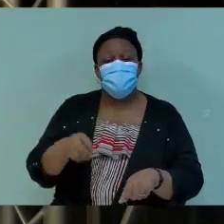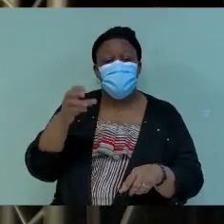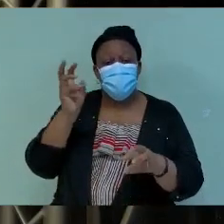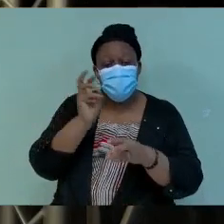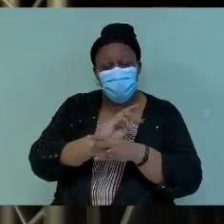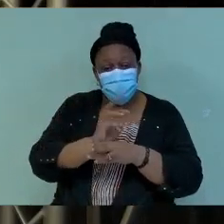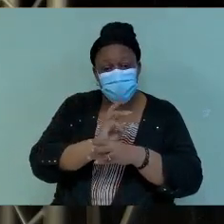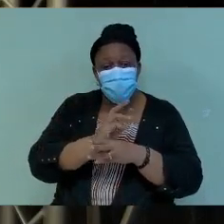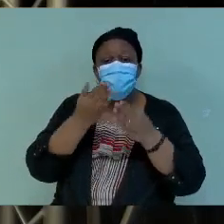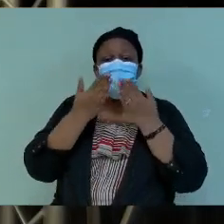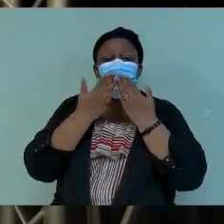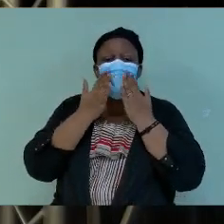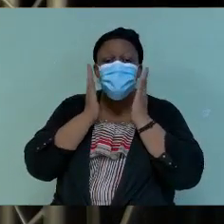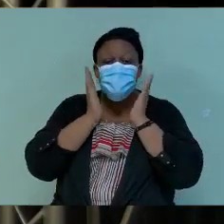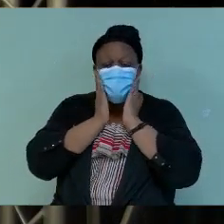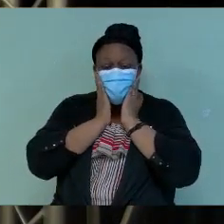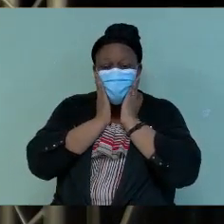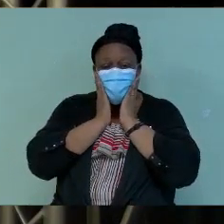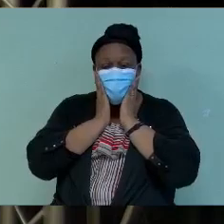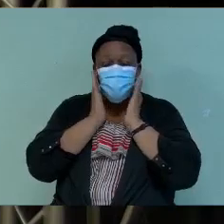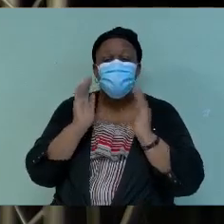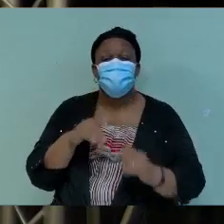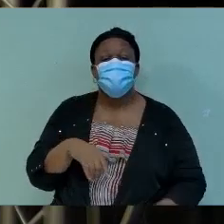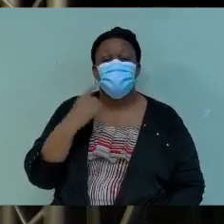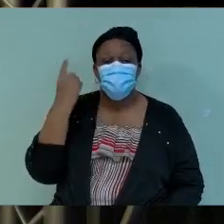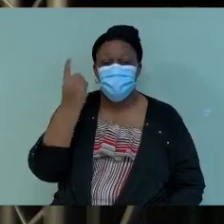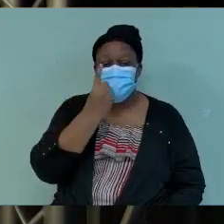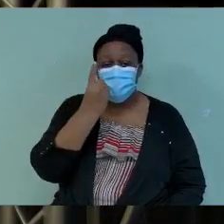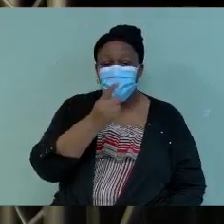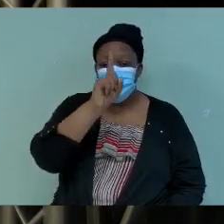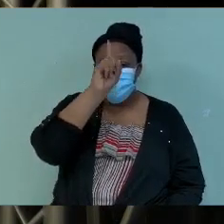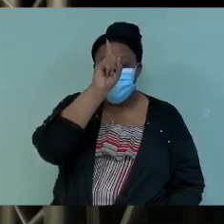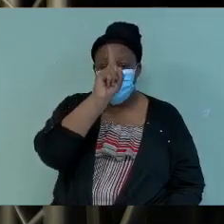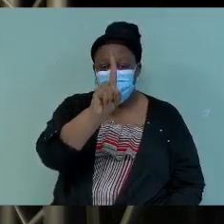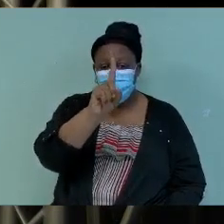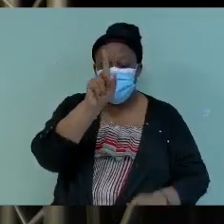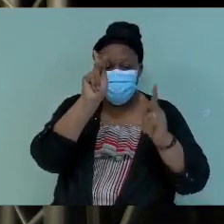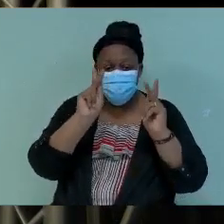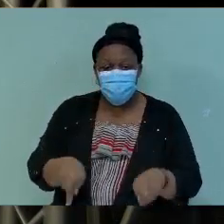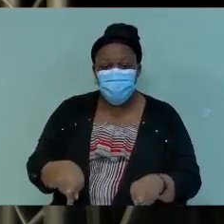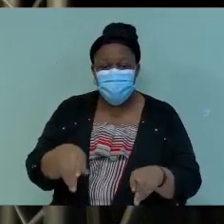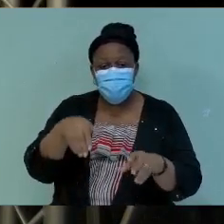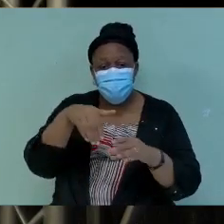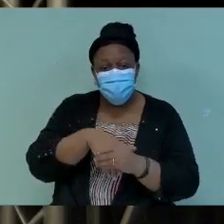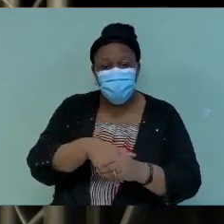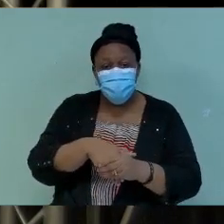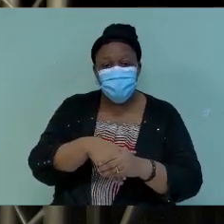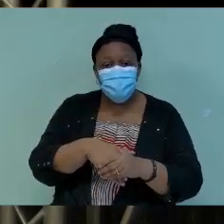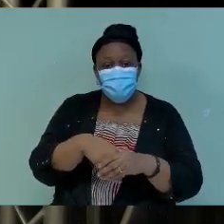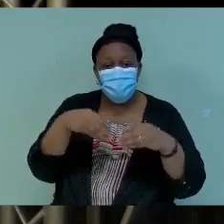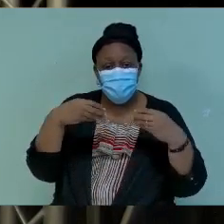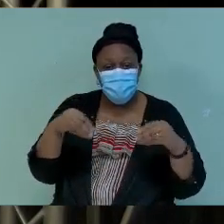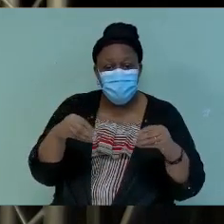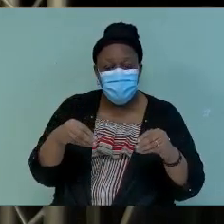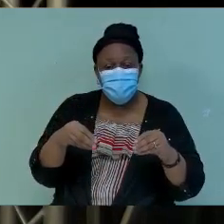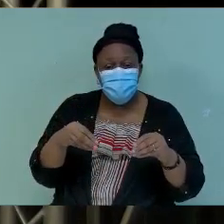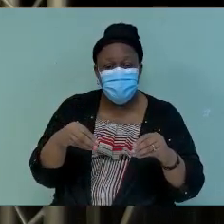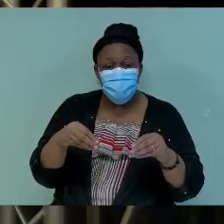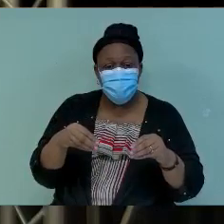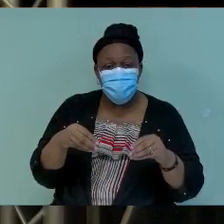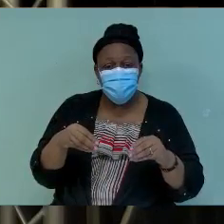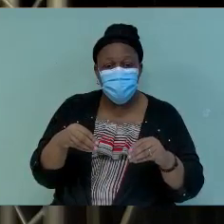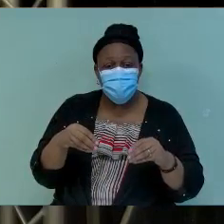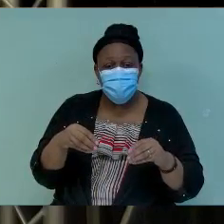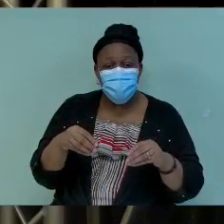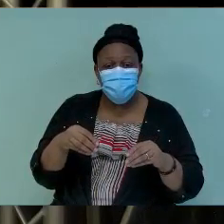masks. Only one person is permitted in the salon or barbershop at a time. Therefore, you must